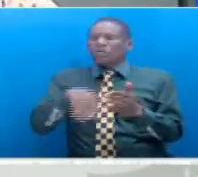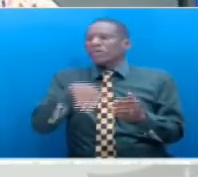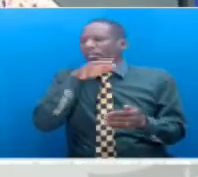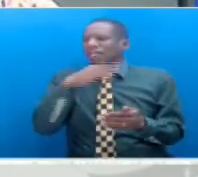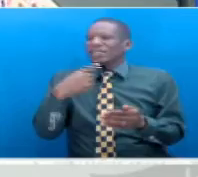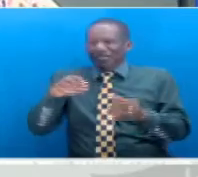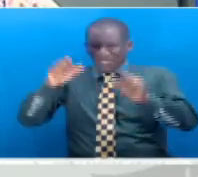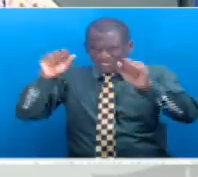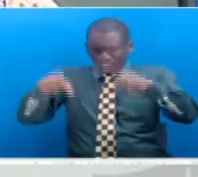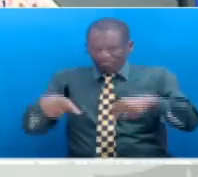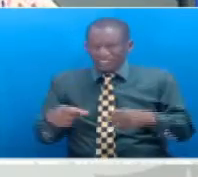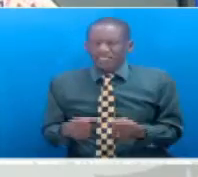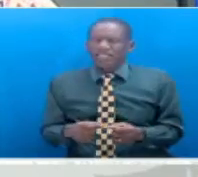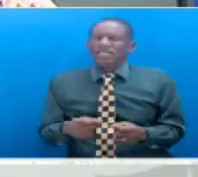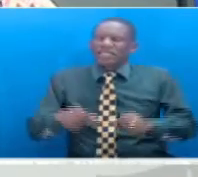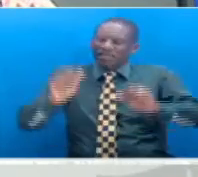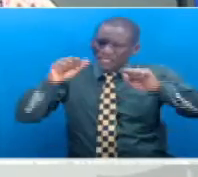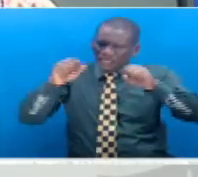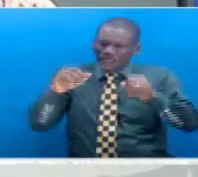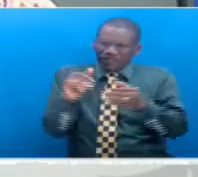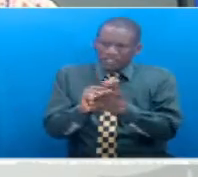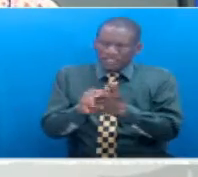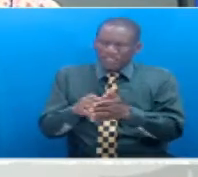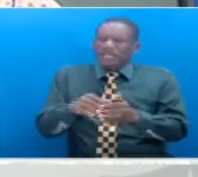yes, he agrees that